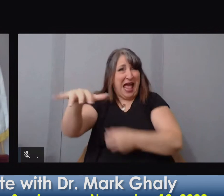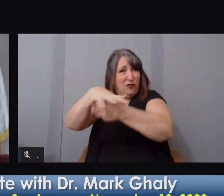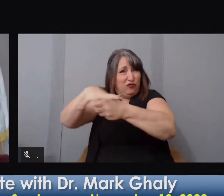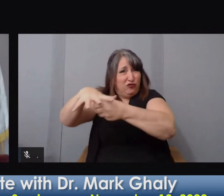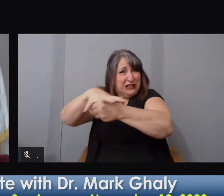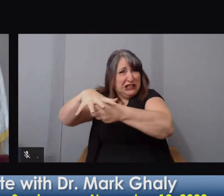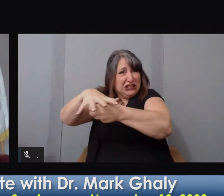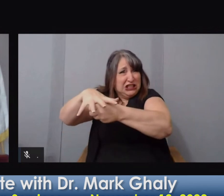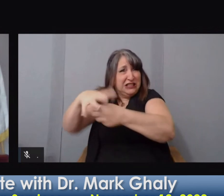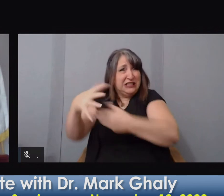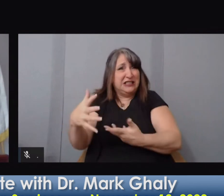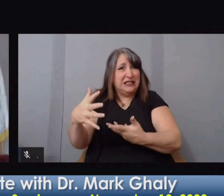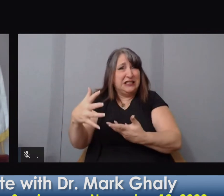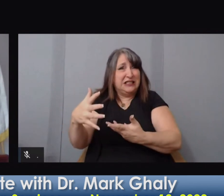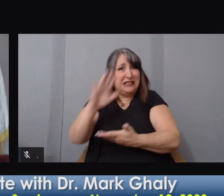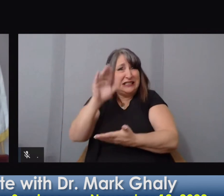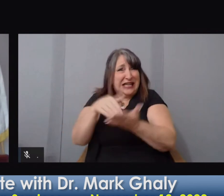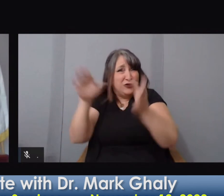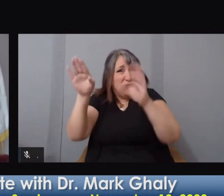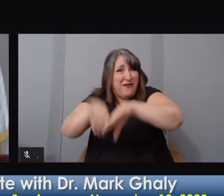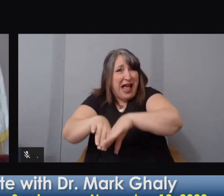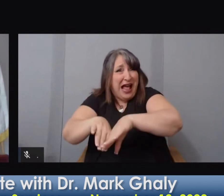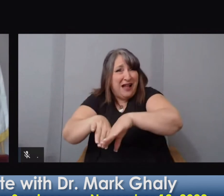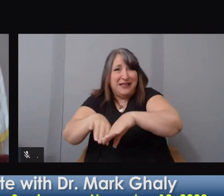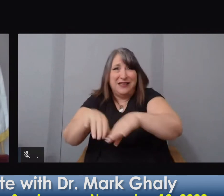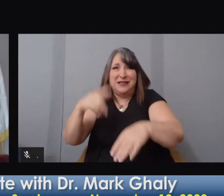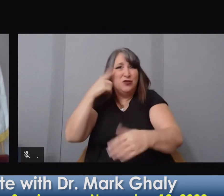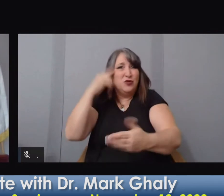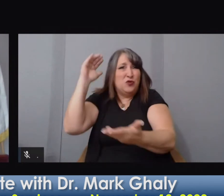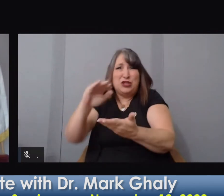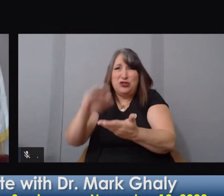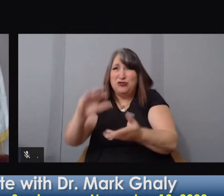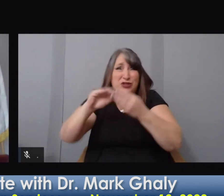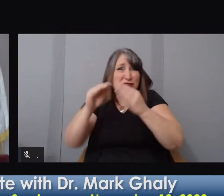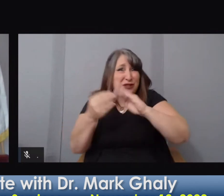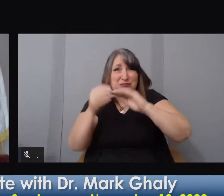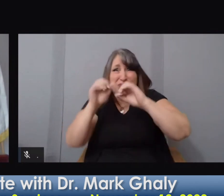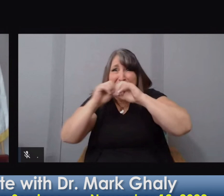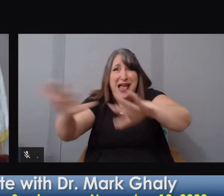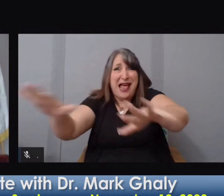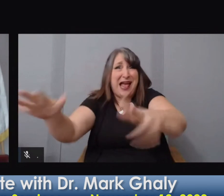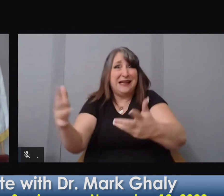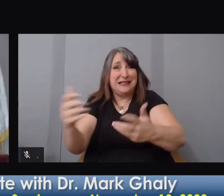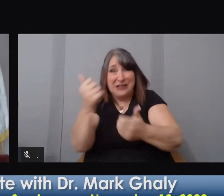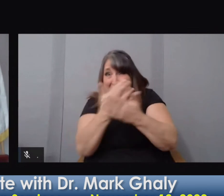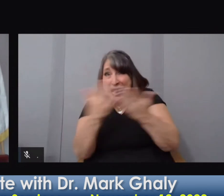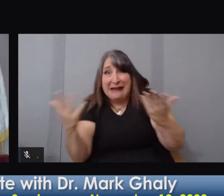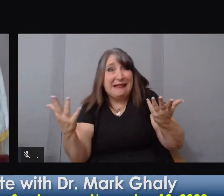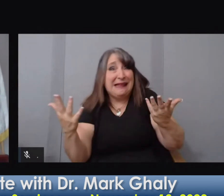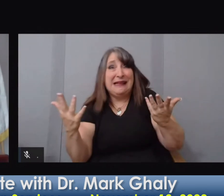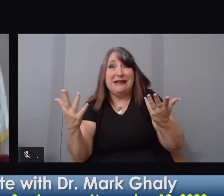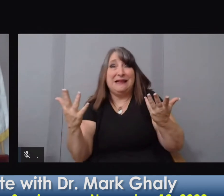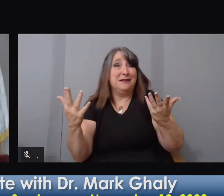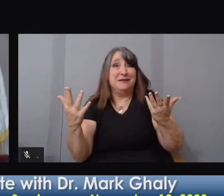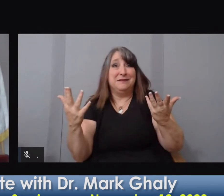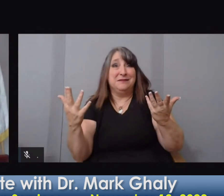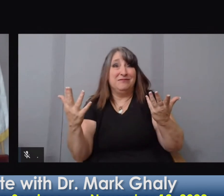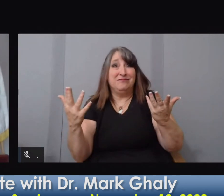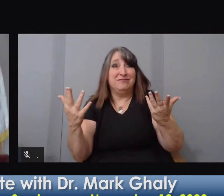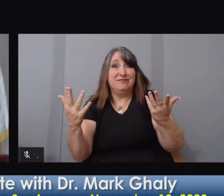it reduce the spread. Is anything different about that than other parts of the state that